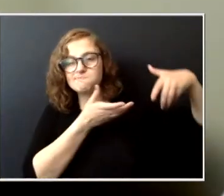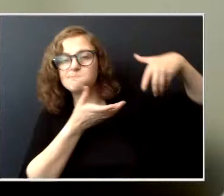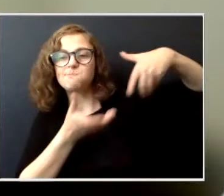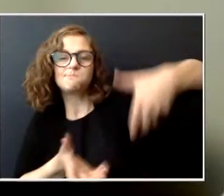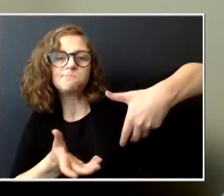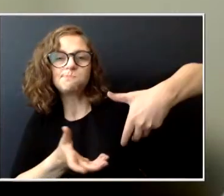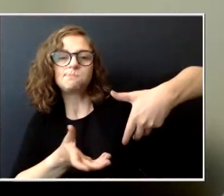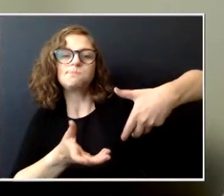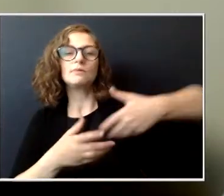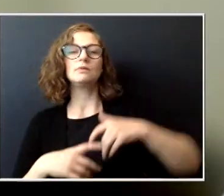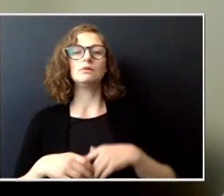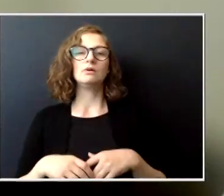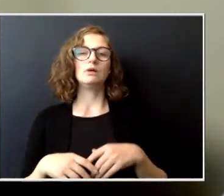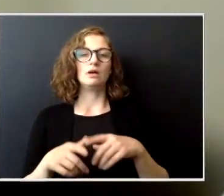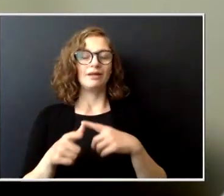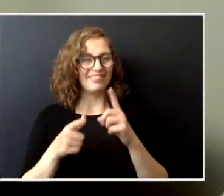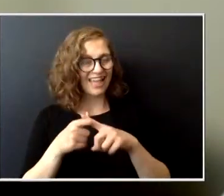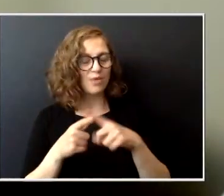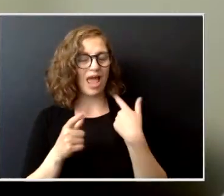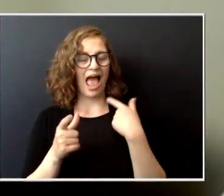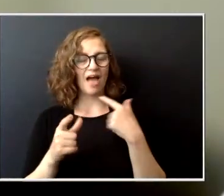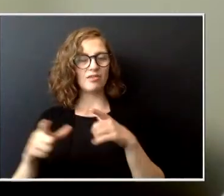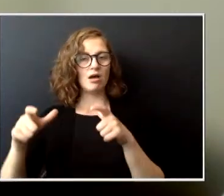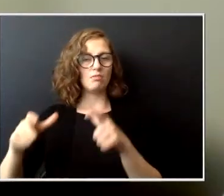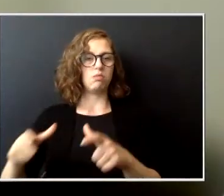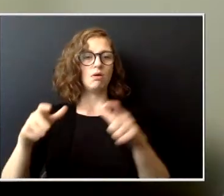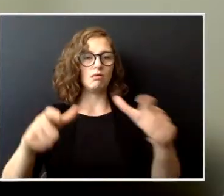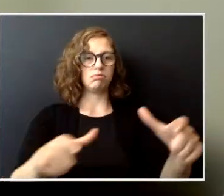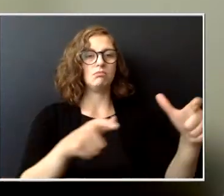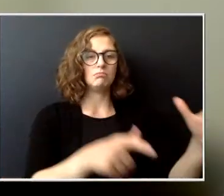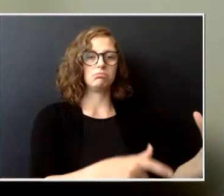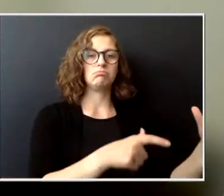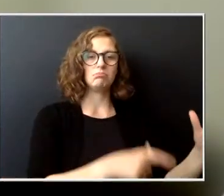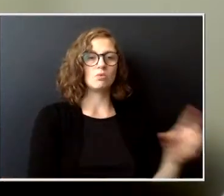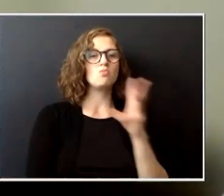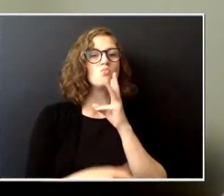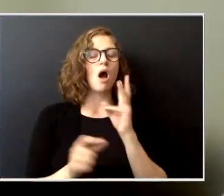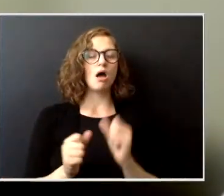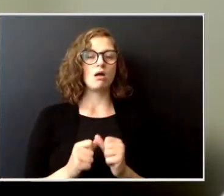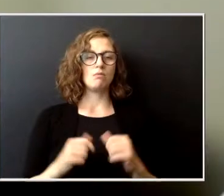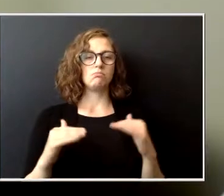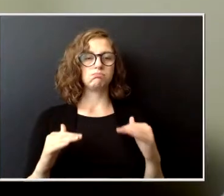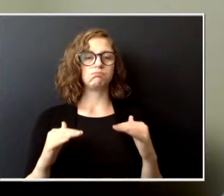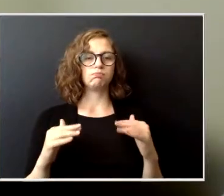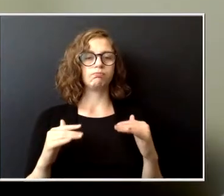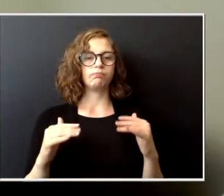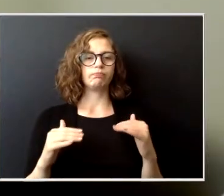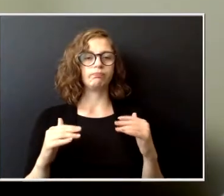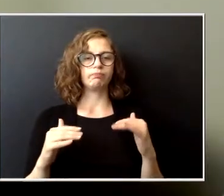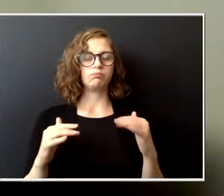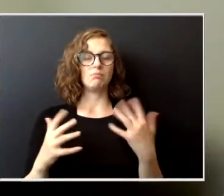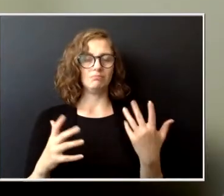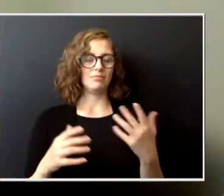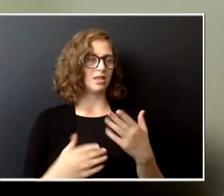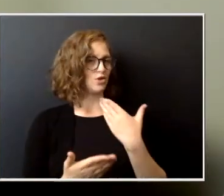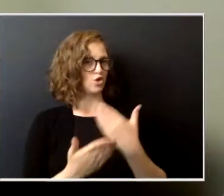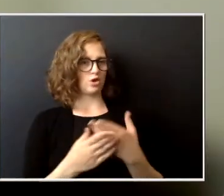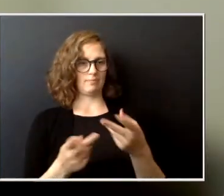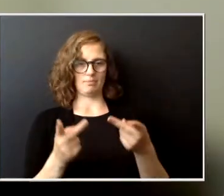then have pools of water, which are very good for the mosquitoes to replicate. We can certainly